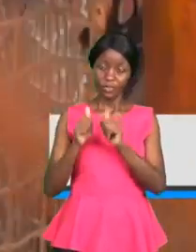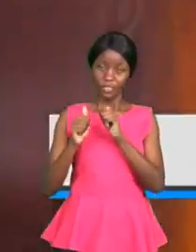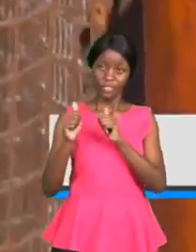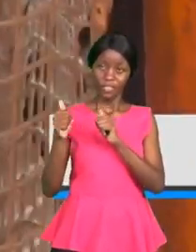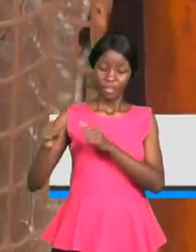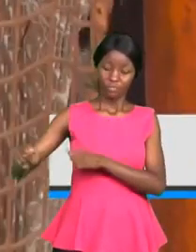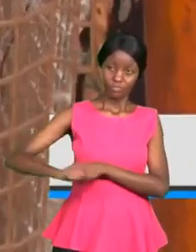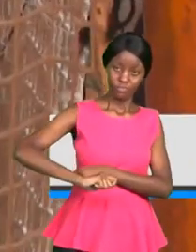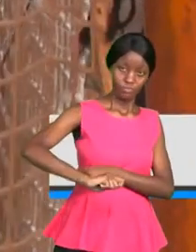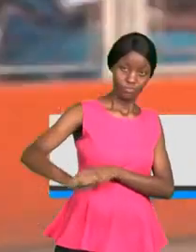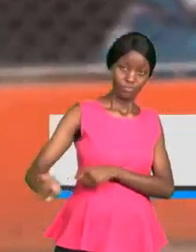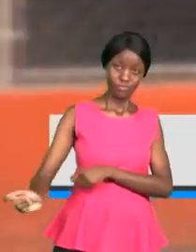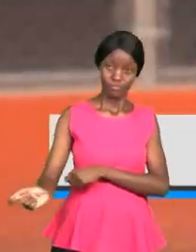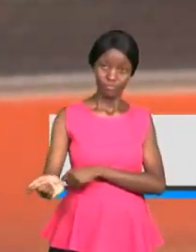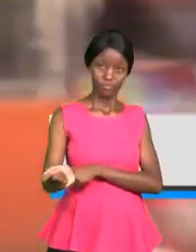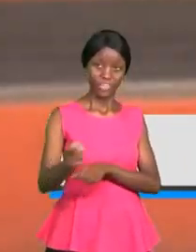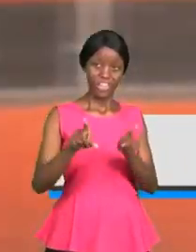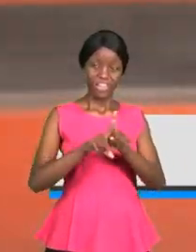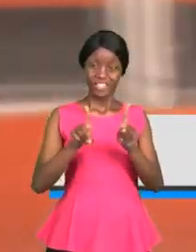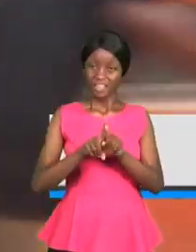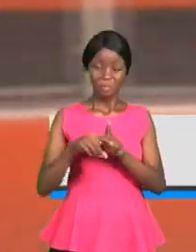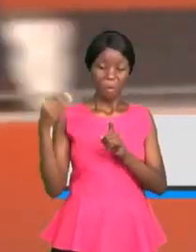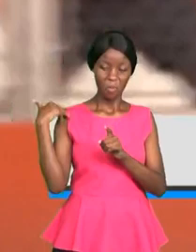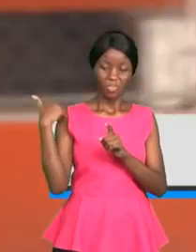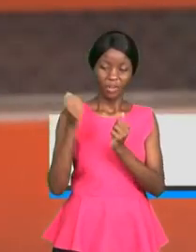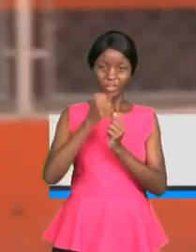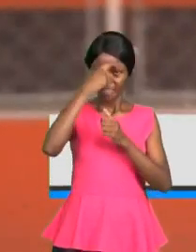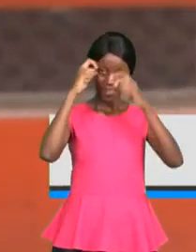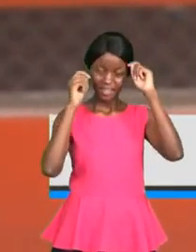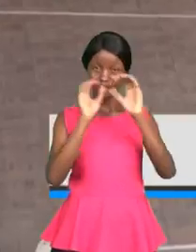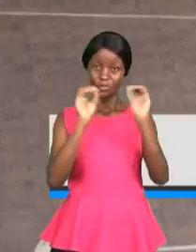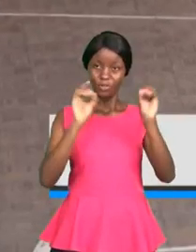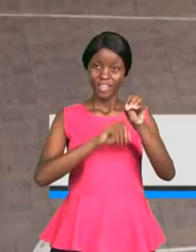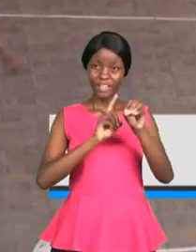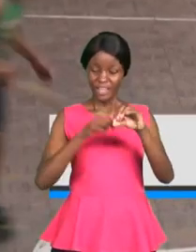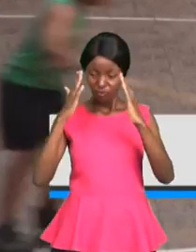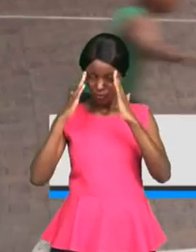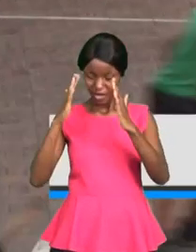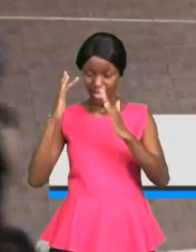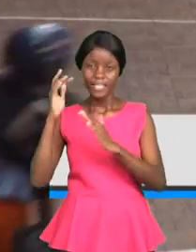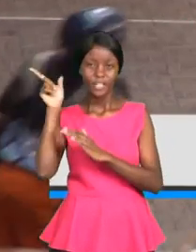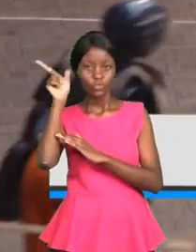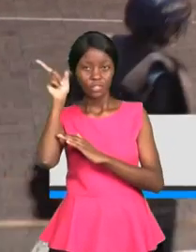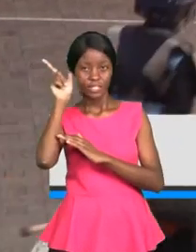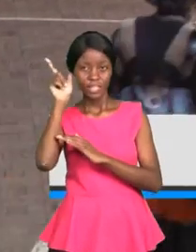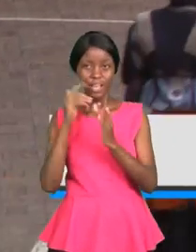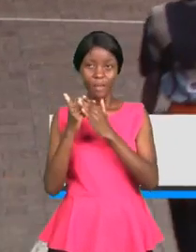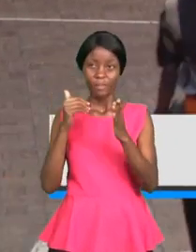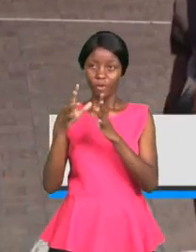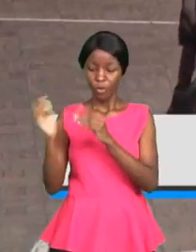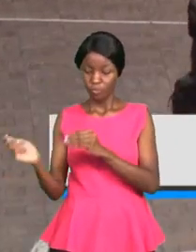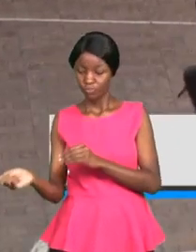was training hard, undeterred by the heat and their rundown surroundings, as they listened intently before fanning out across the flaky wooden